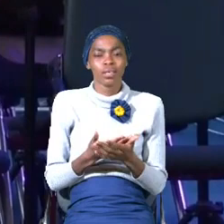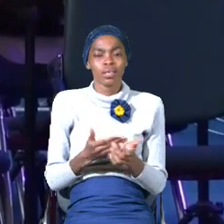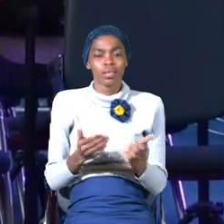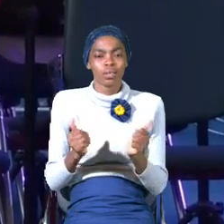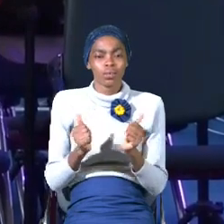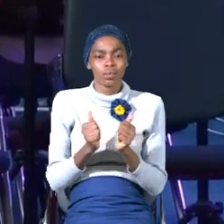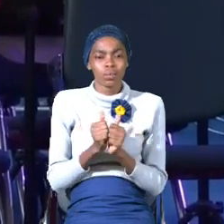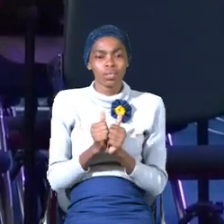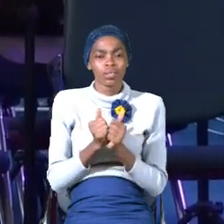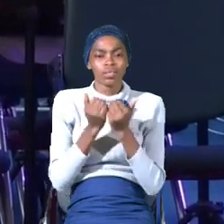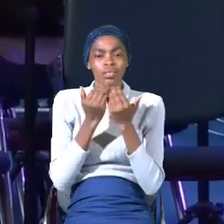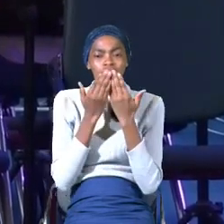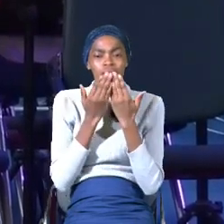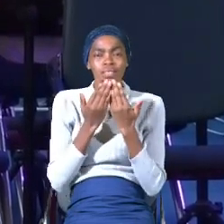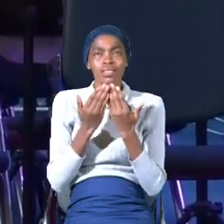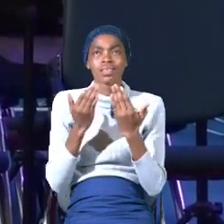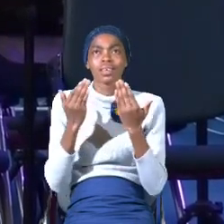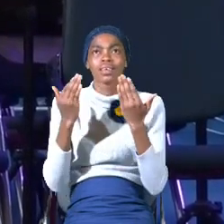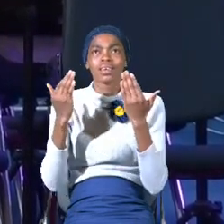true, with